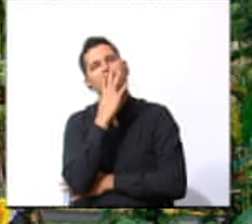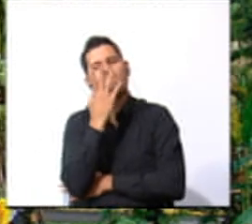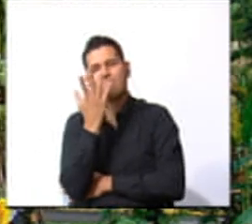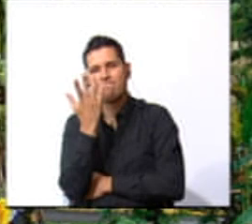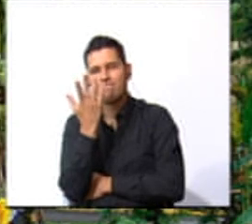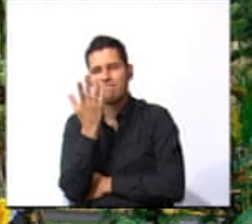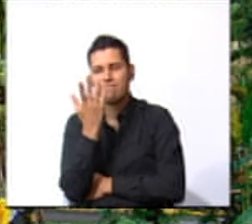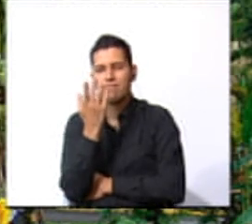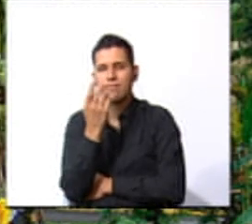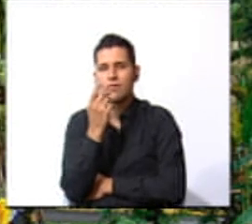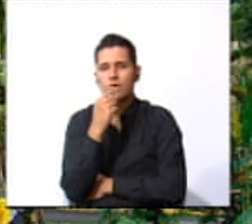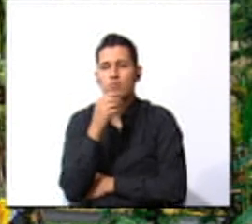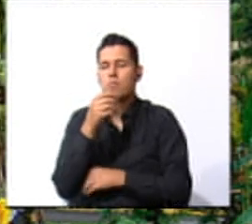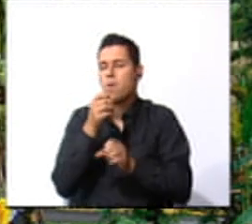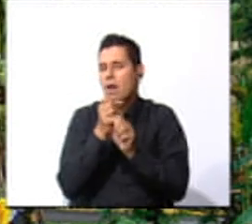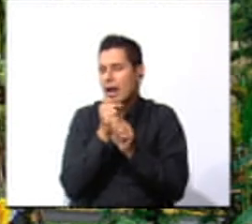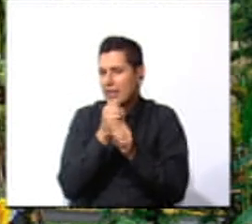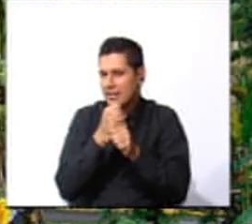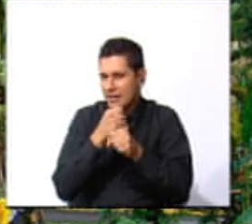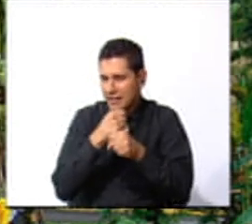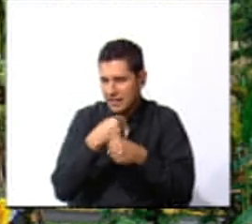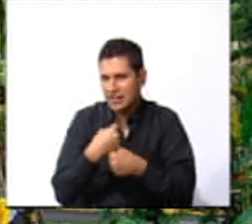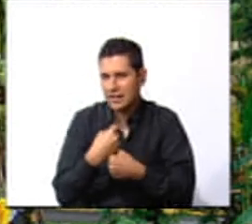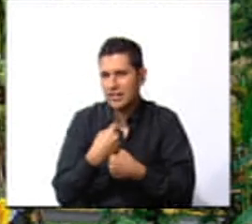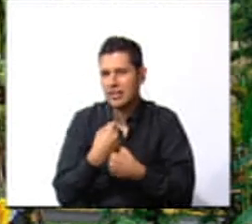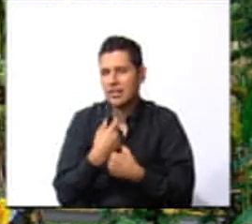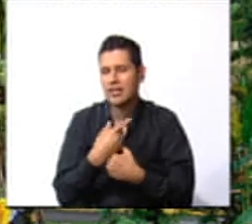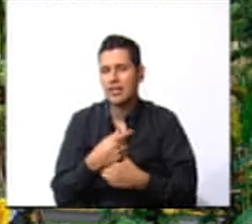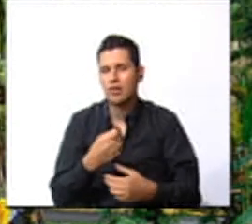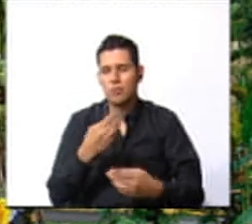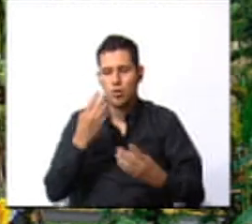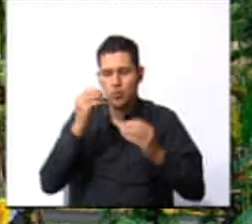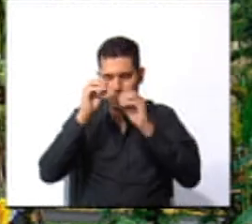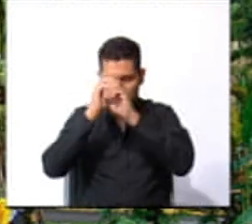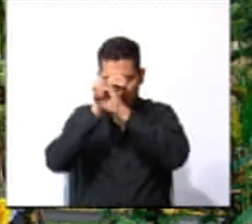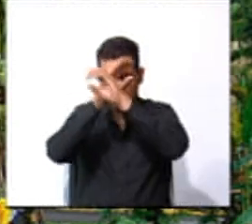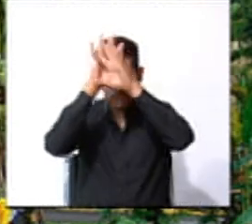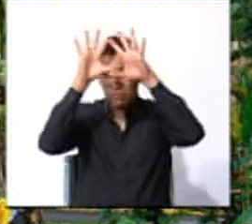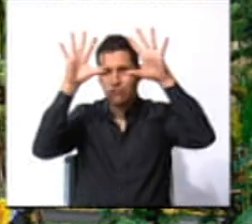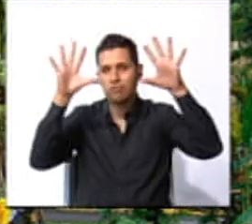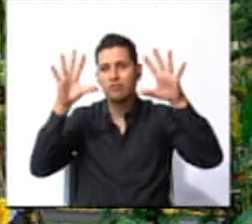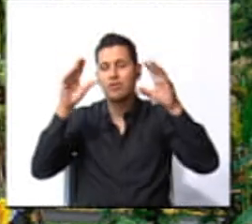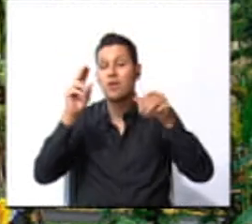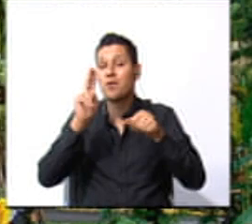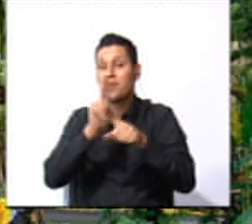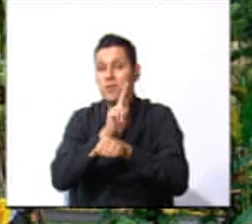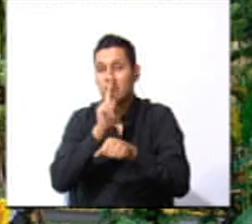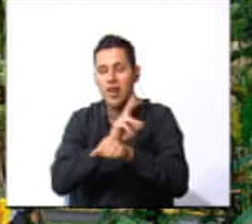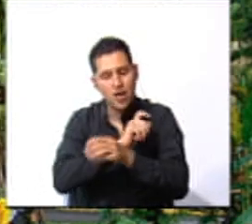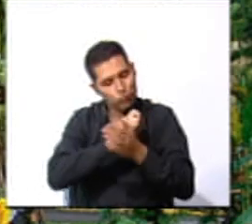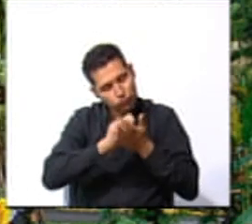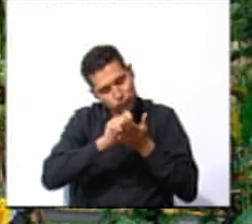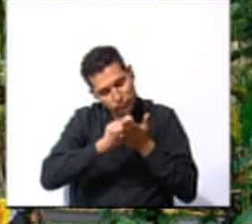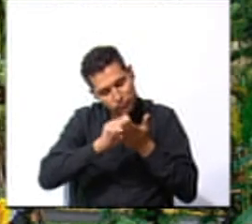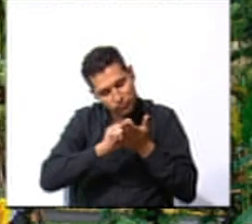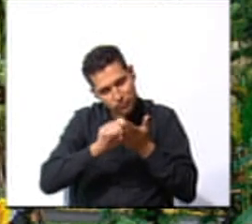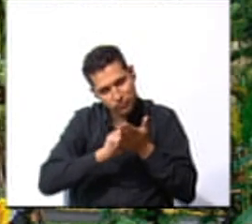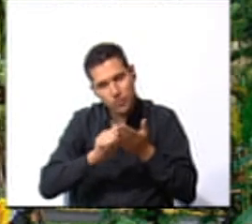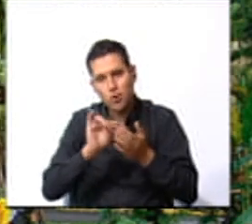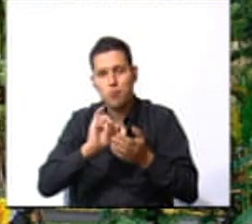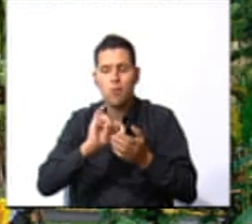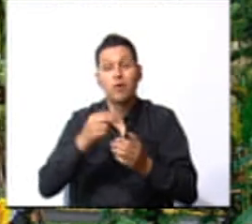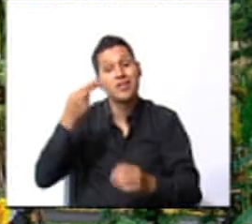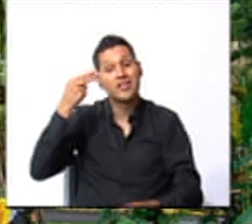we create. You use your imagination and you write like a